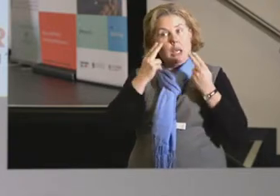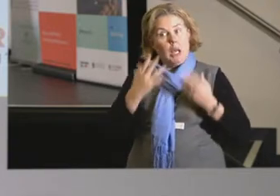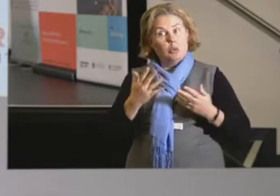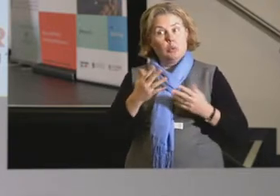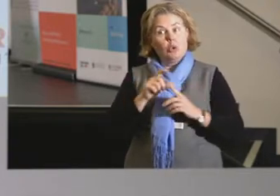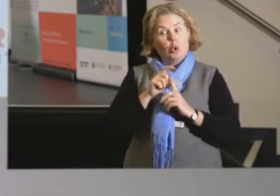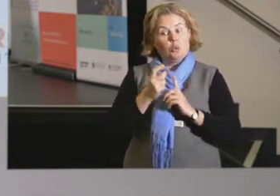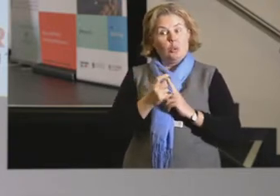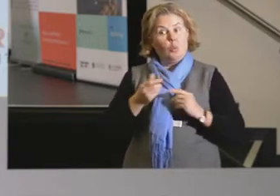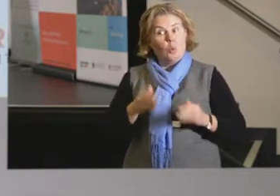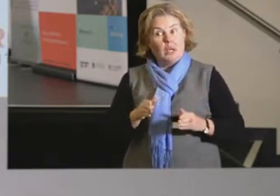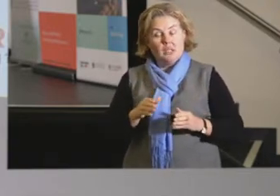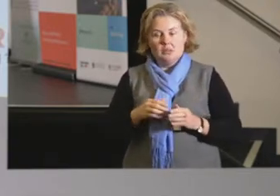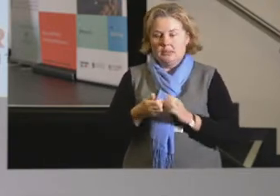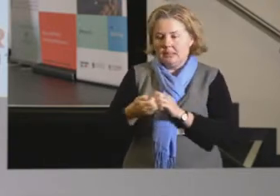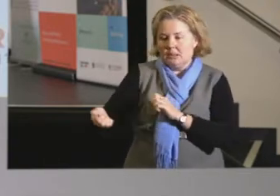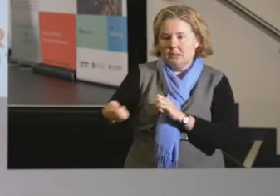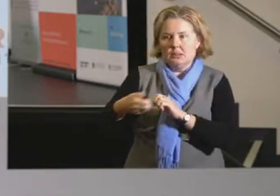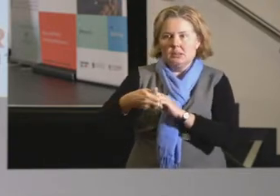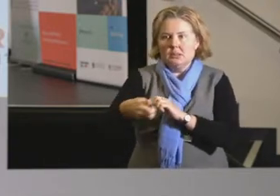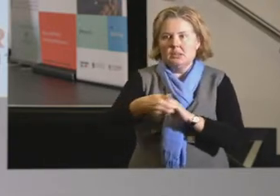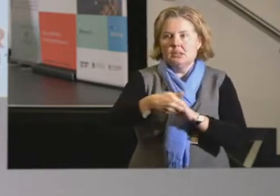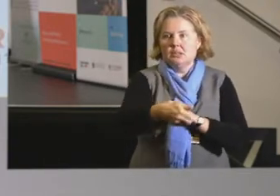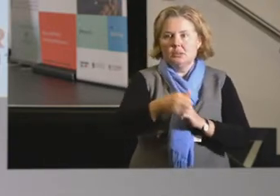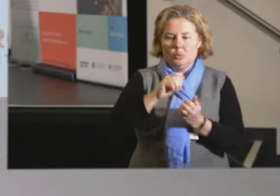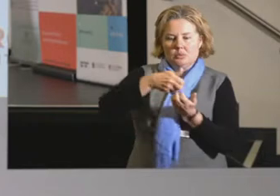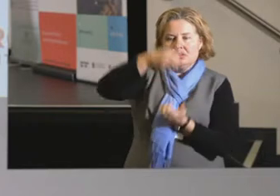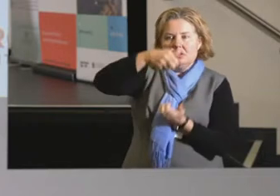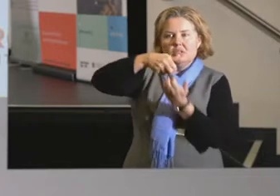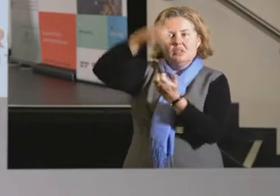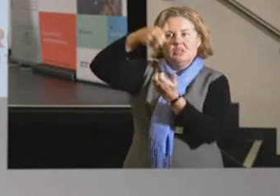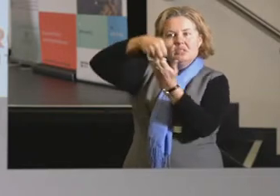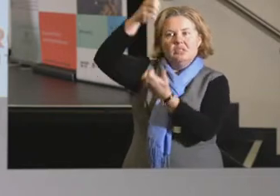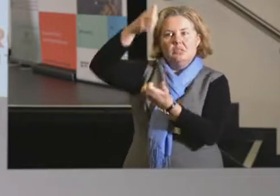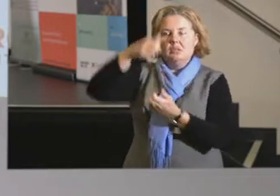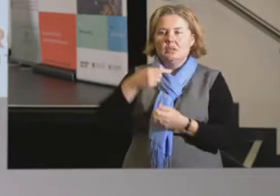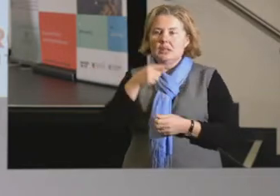Despite this, over 100-year struggle for independence,